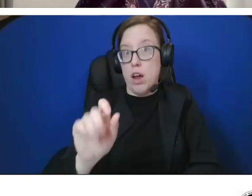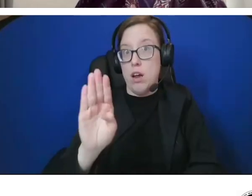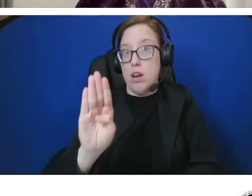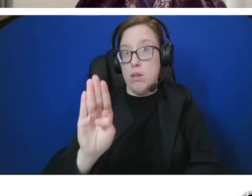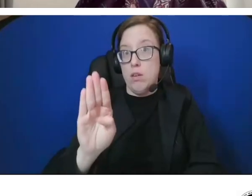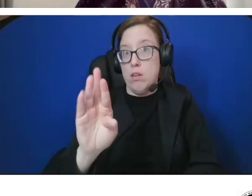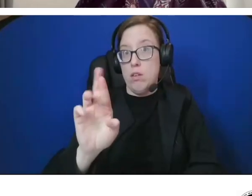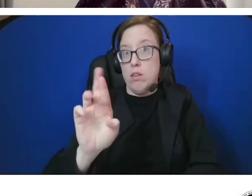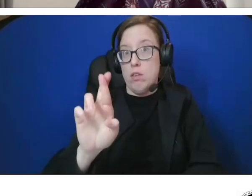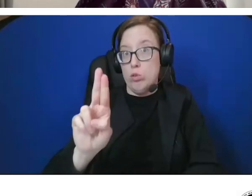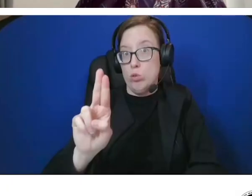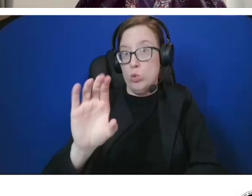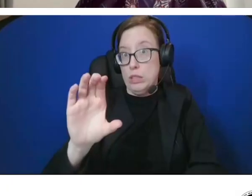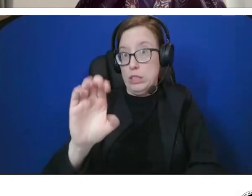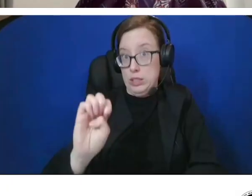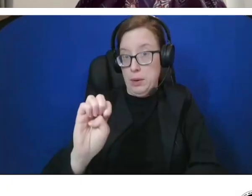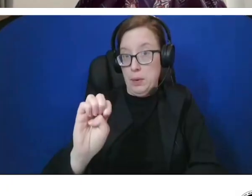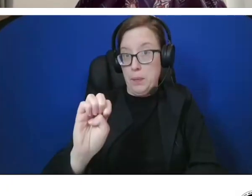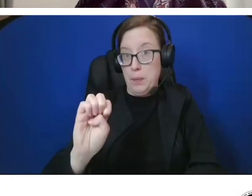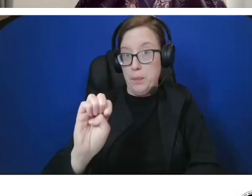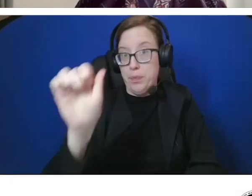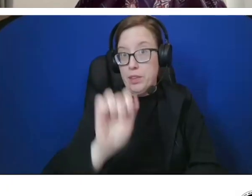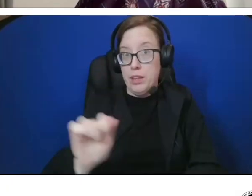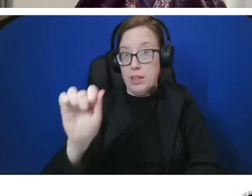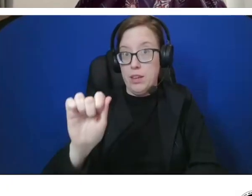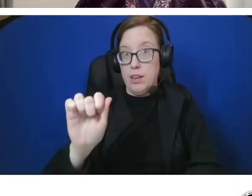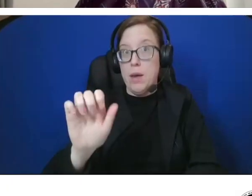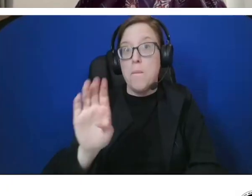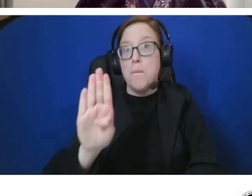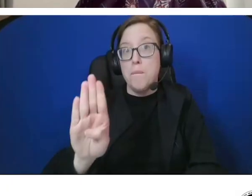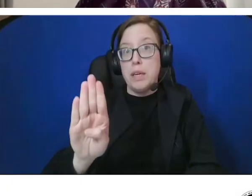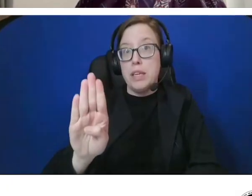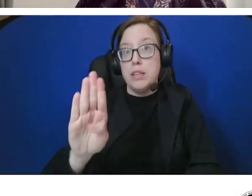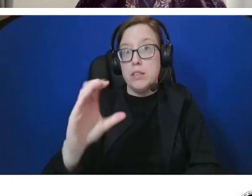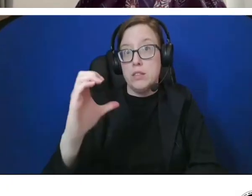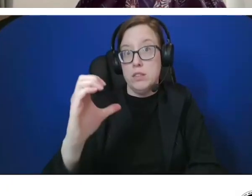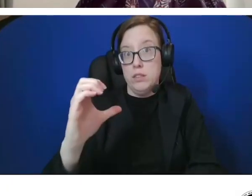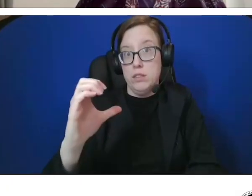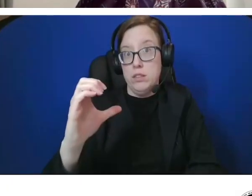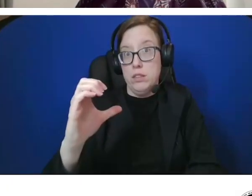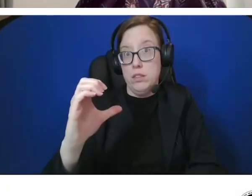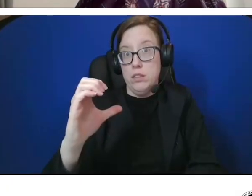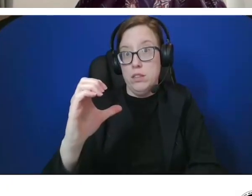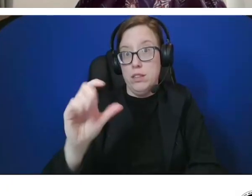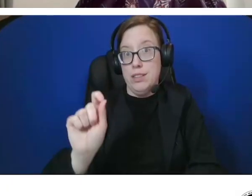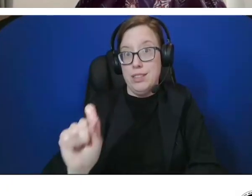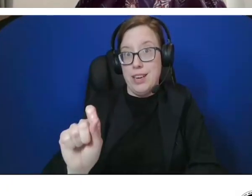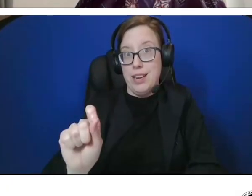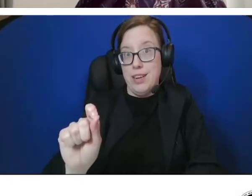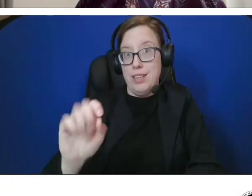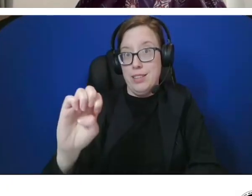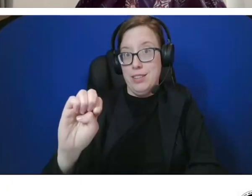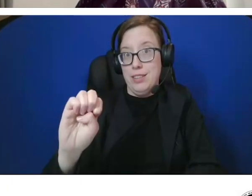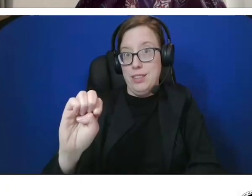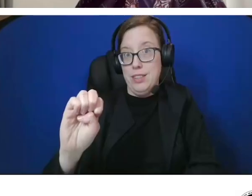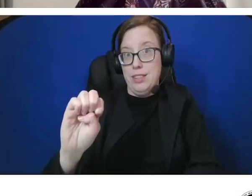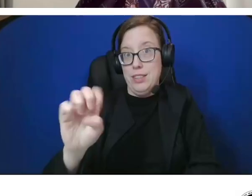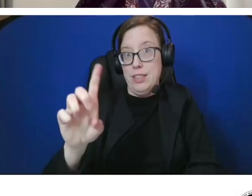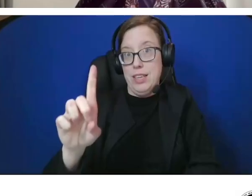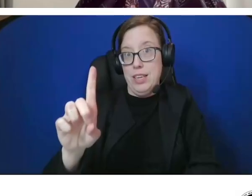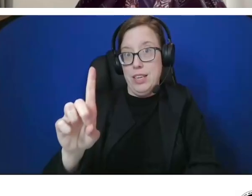dot Bruce, Bruce, at bc dot